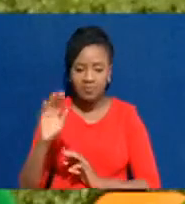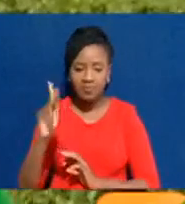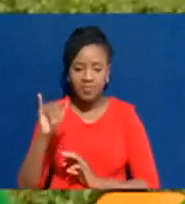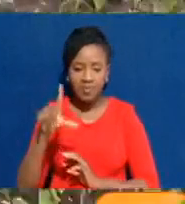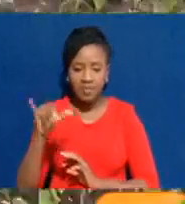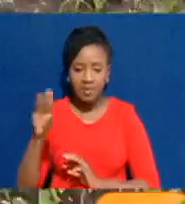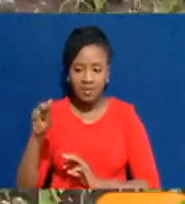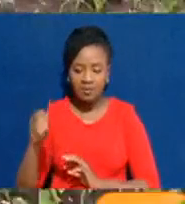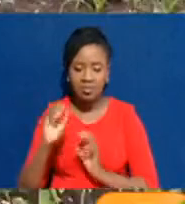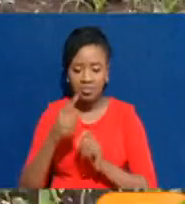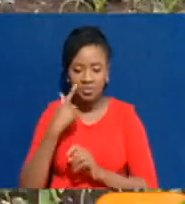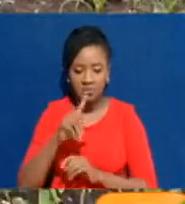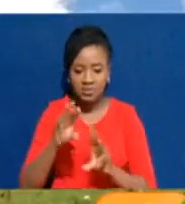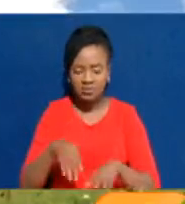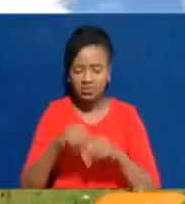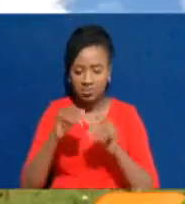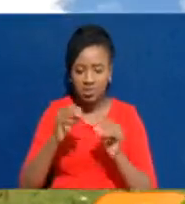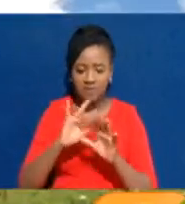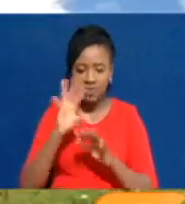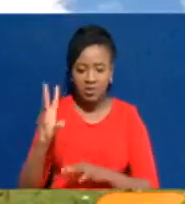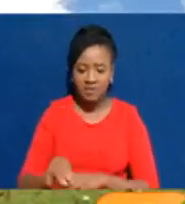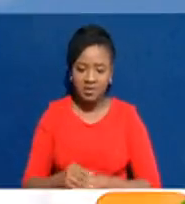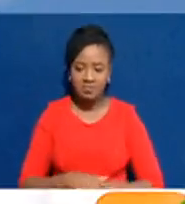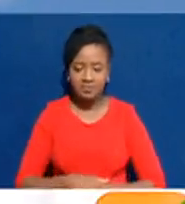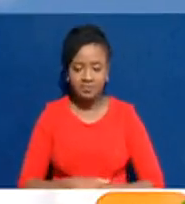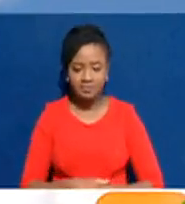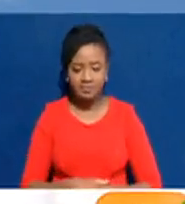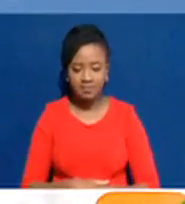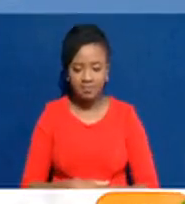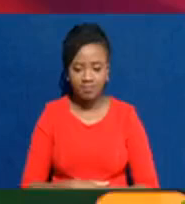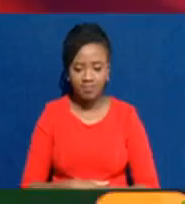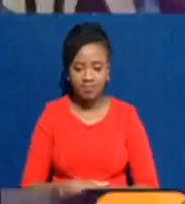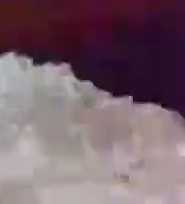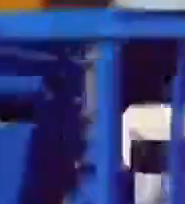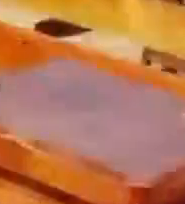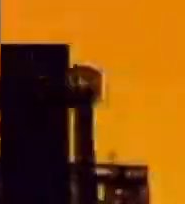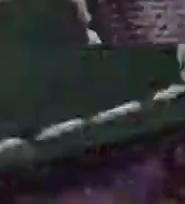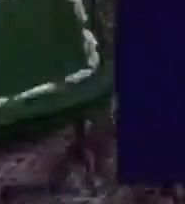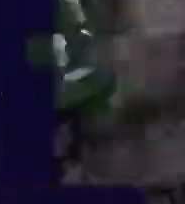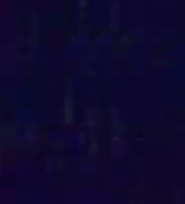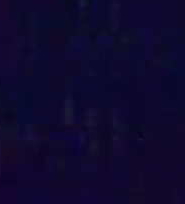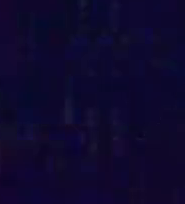entire Africa. Edward Chwea, Made in Kenya, Citizen TV. Made in Kenya.